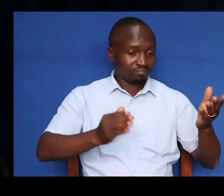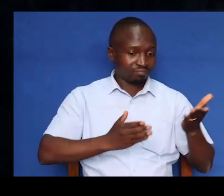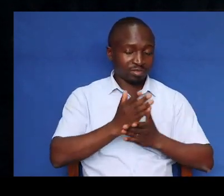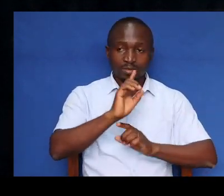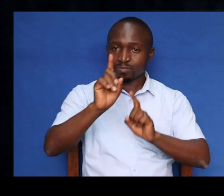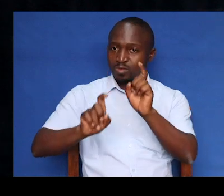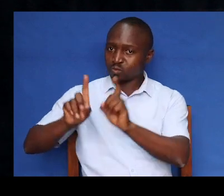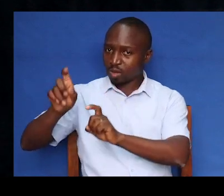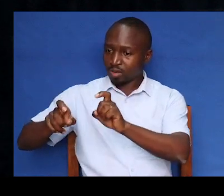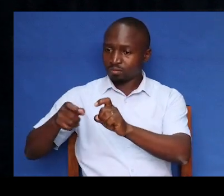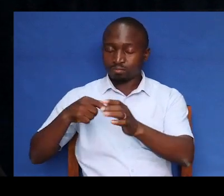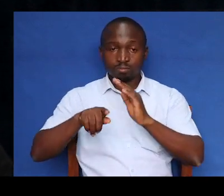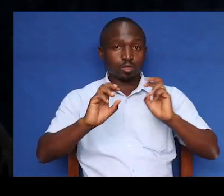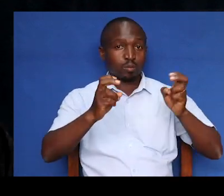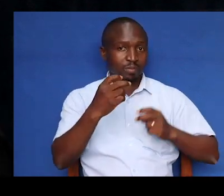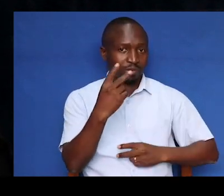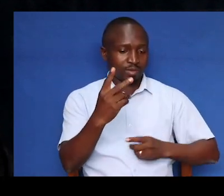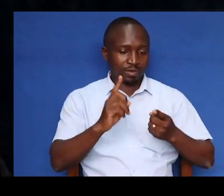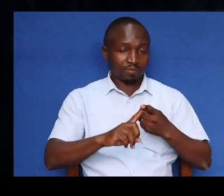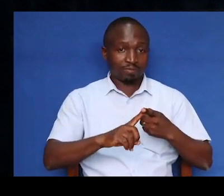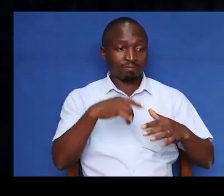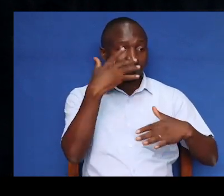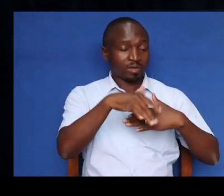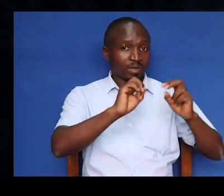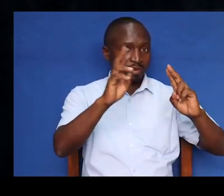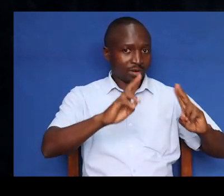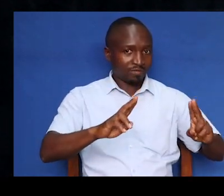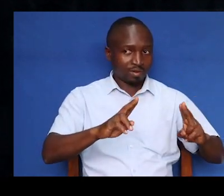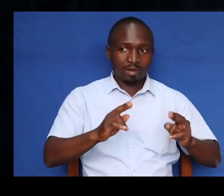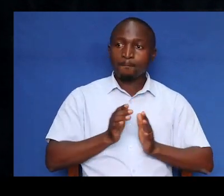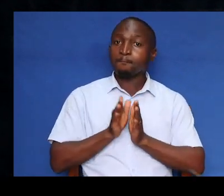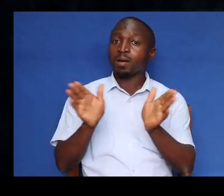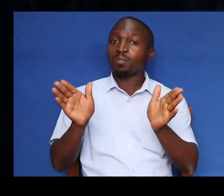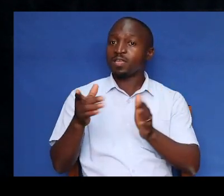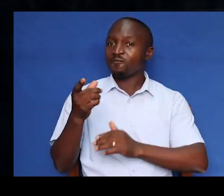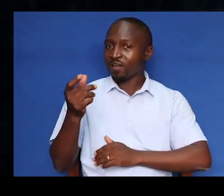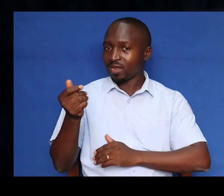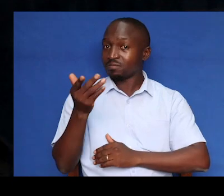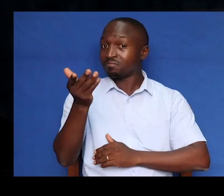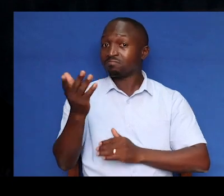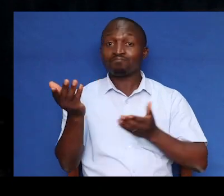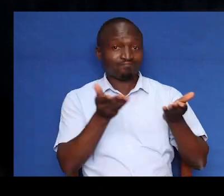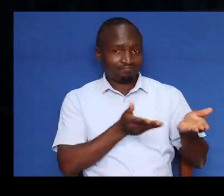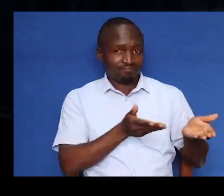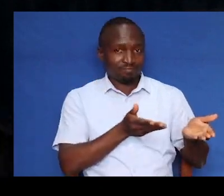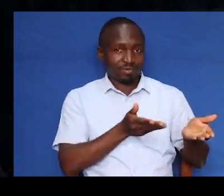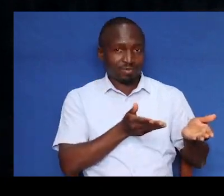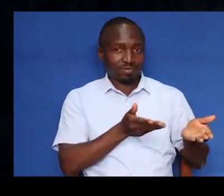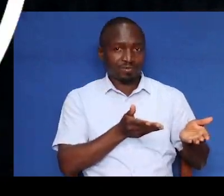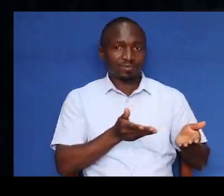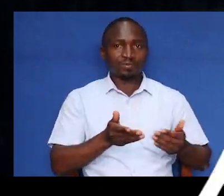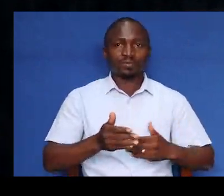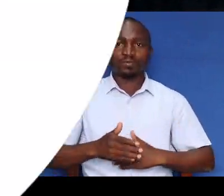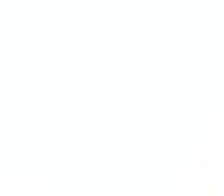would like to take you through the questions based on two topics, international trade and public finance.